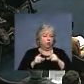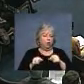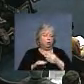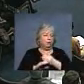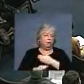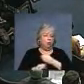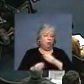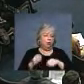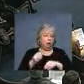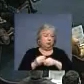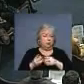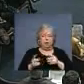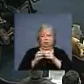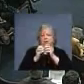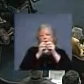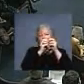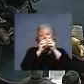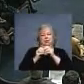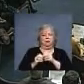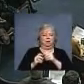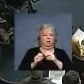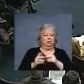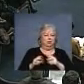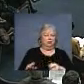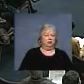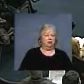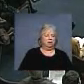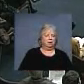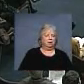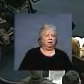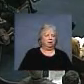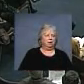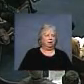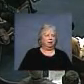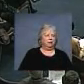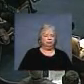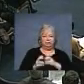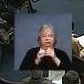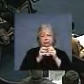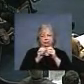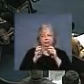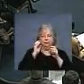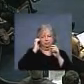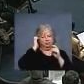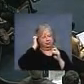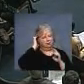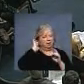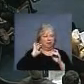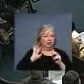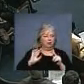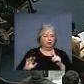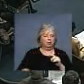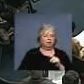know what they're speaking on. We don't know I what think they're the people speaking. always know what they're speaking on, Director Gazort. Okay.